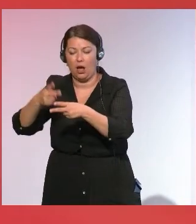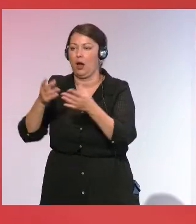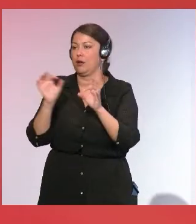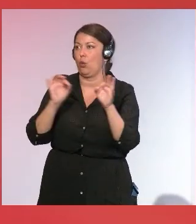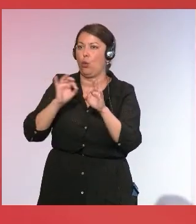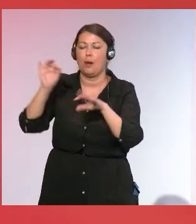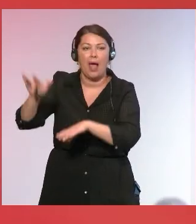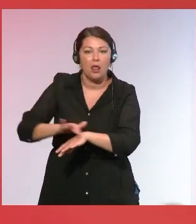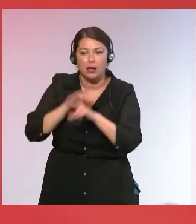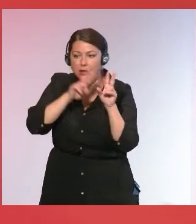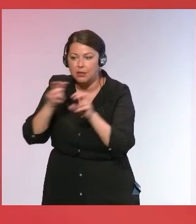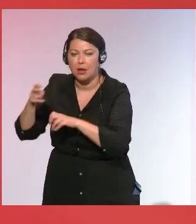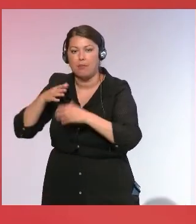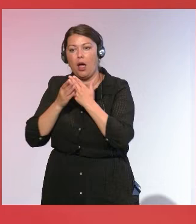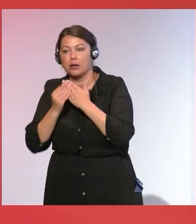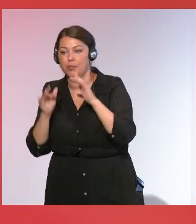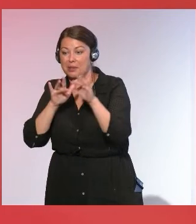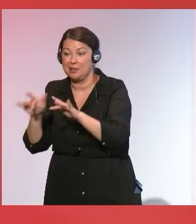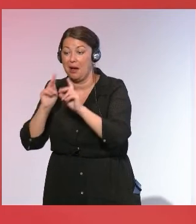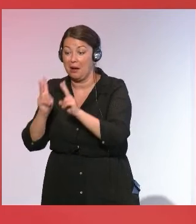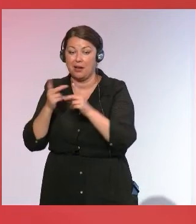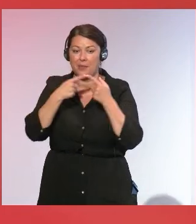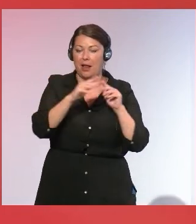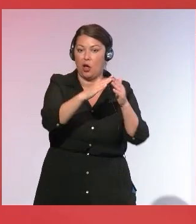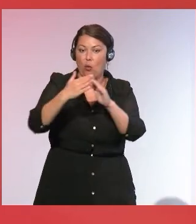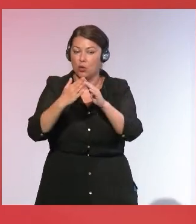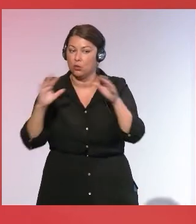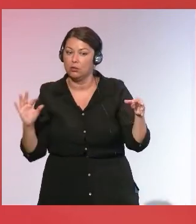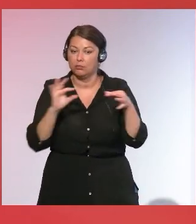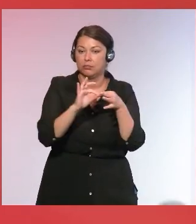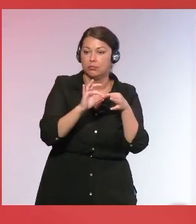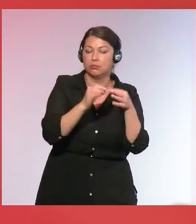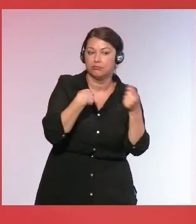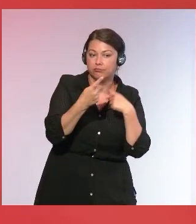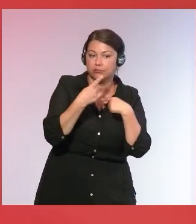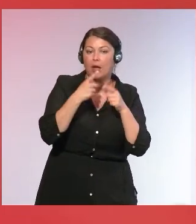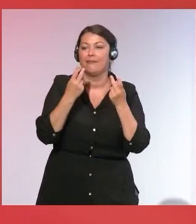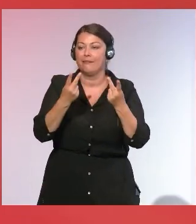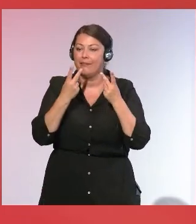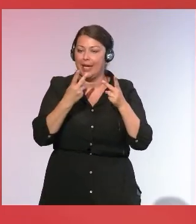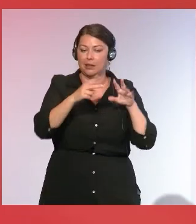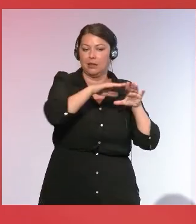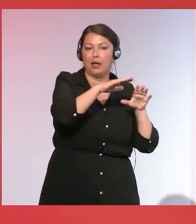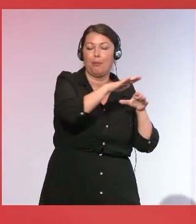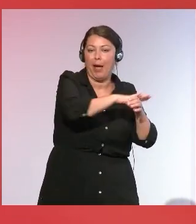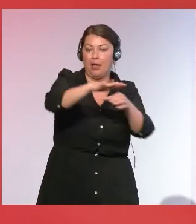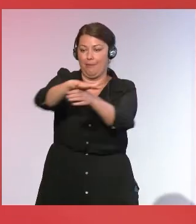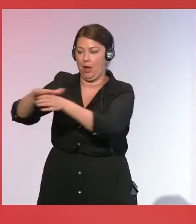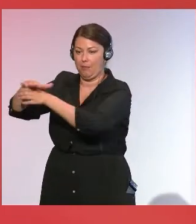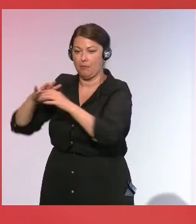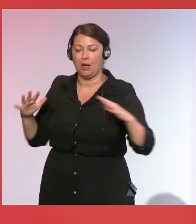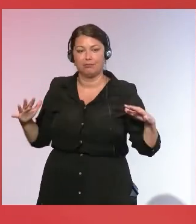that intersectoral approach is very important to maximize the health benefits and minimize possible